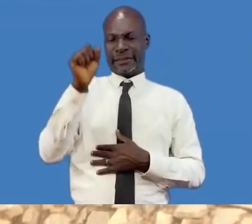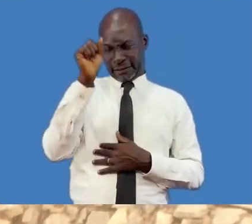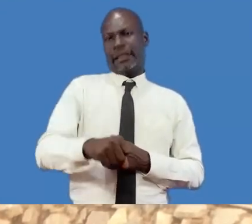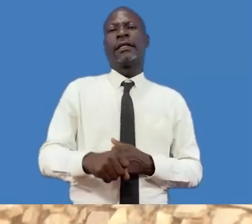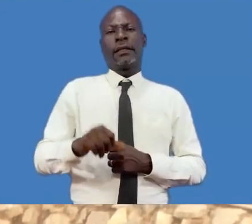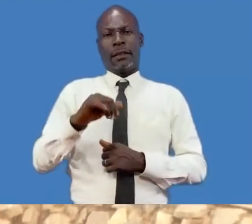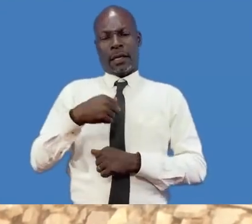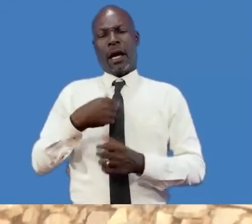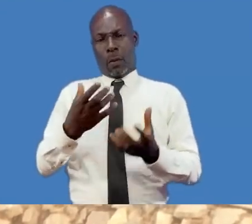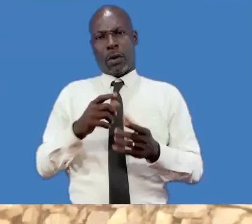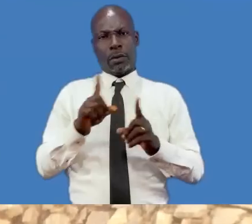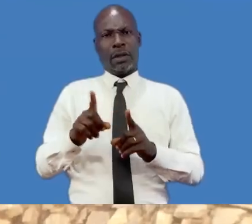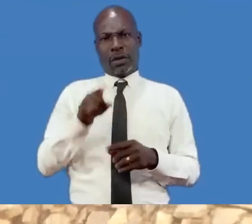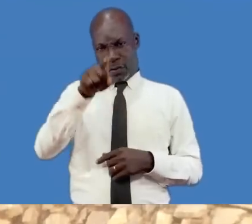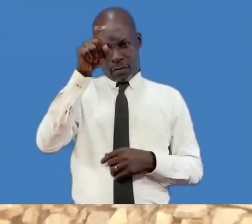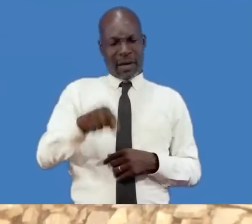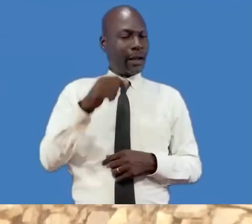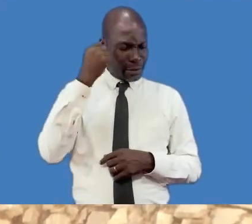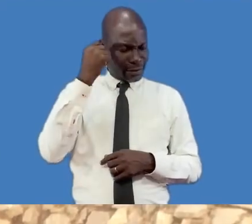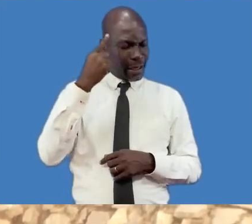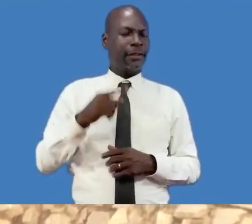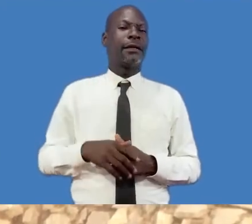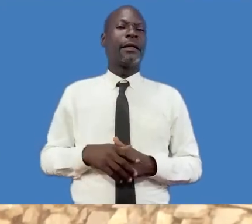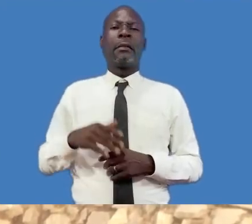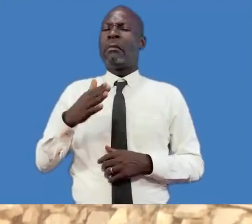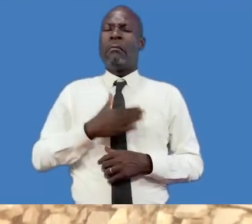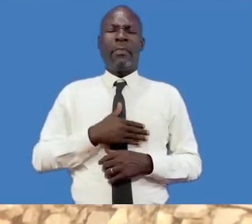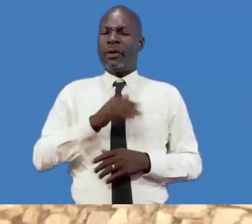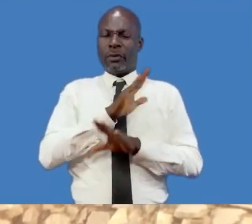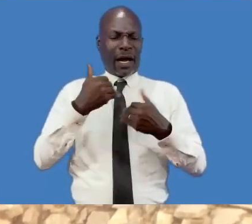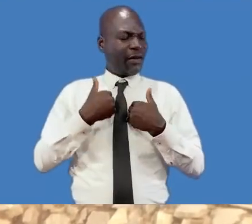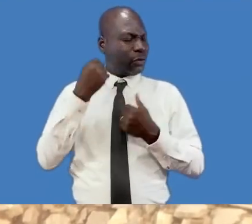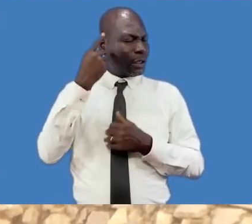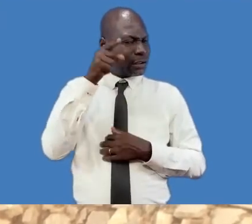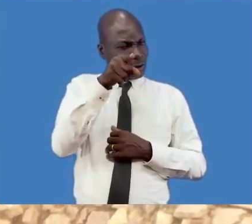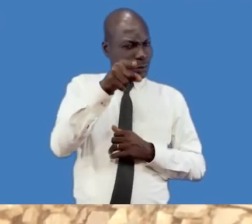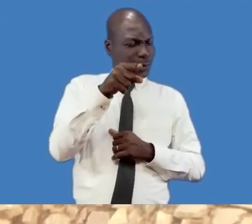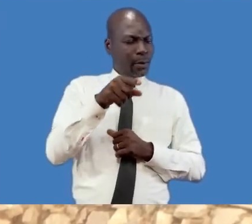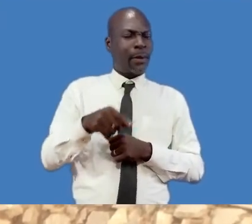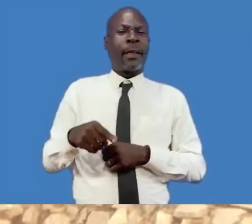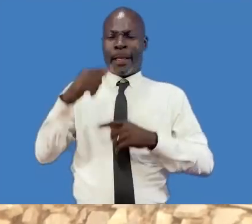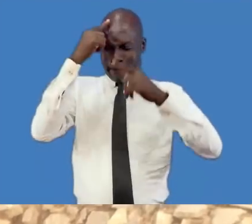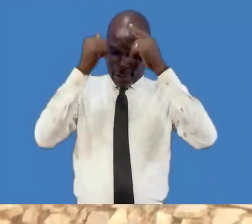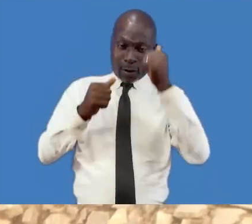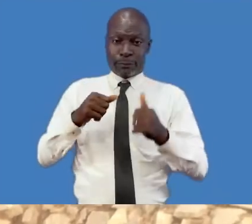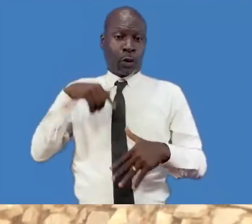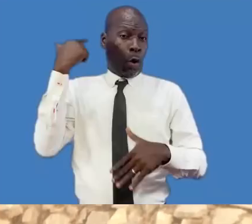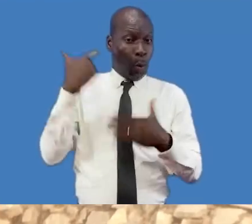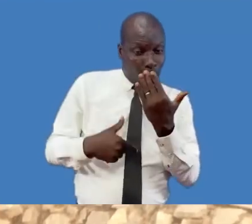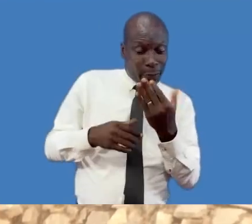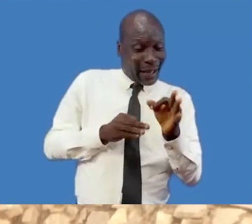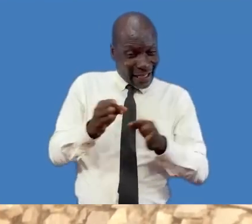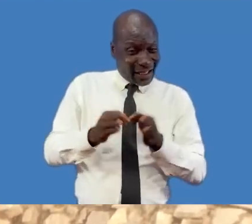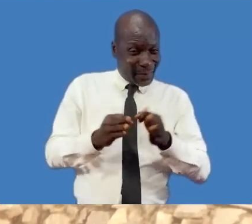do that. You don't have to understand me. I don't have to understand you, because asama ye kano, it is between